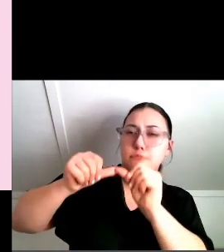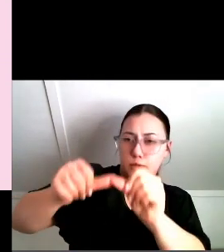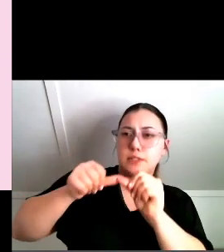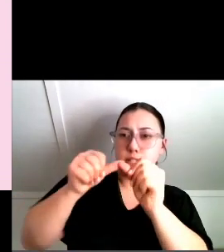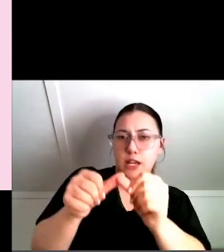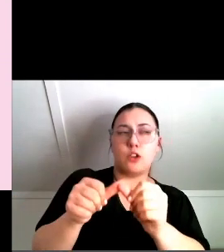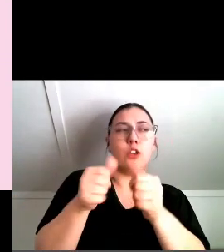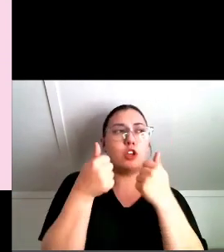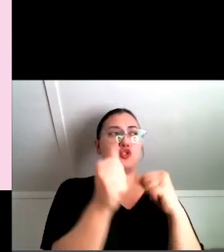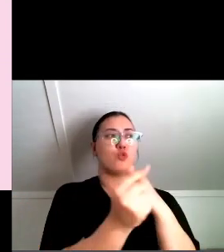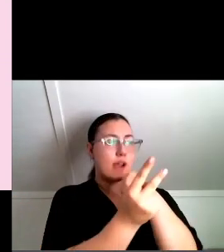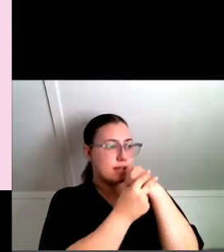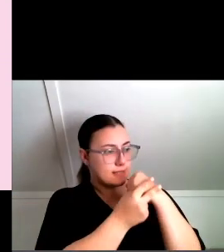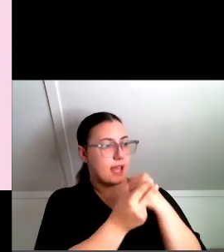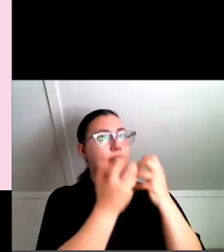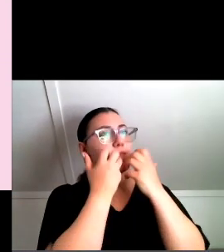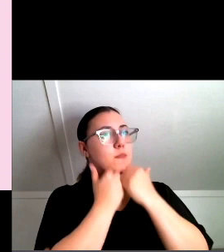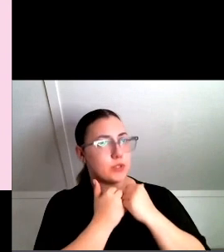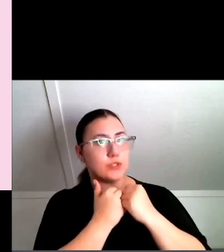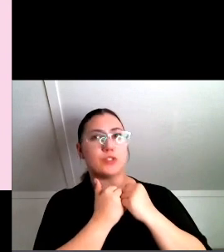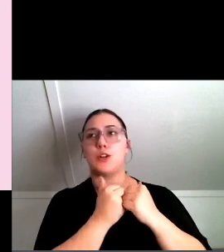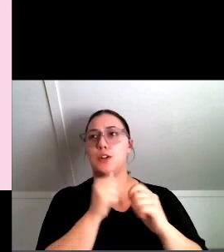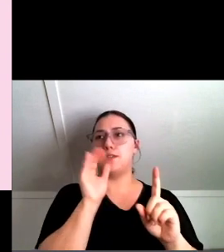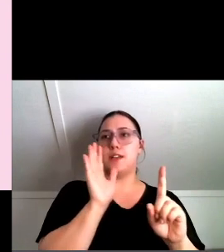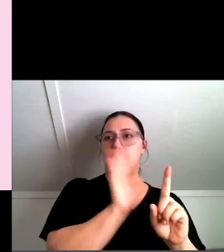preserve the Hunger for School even today.